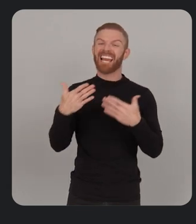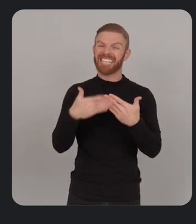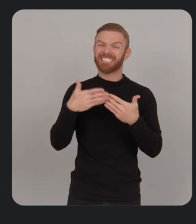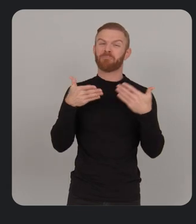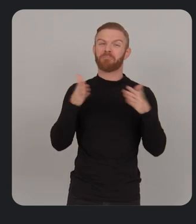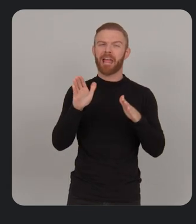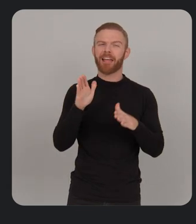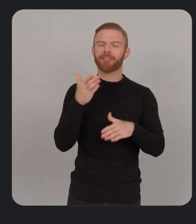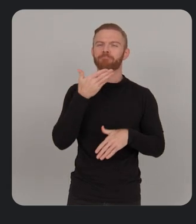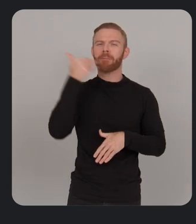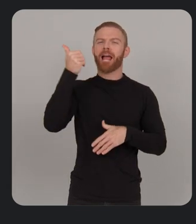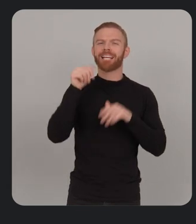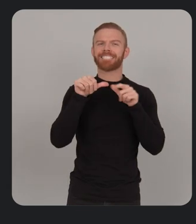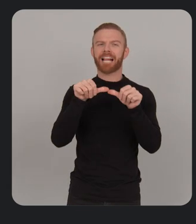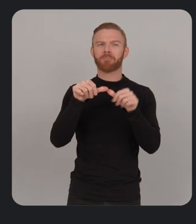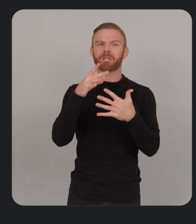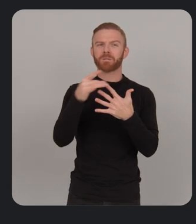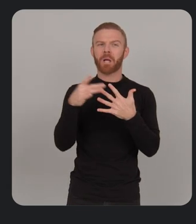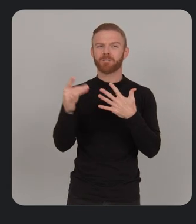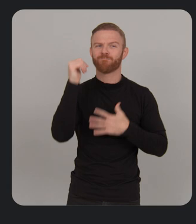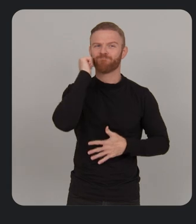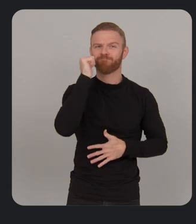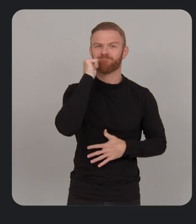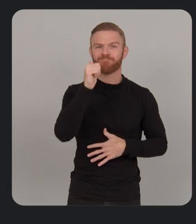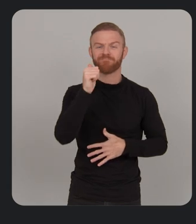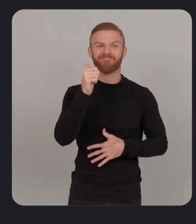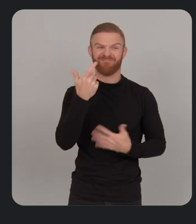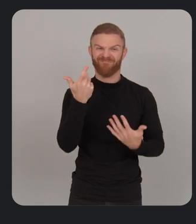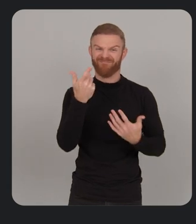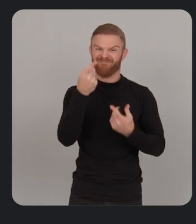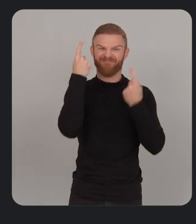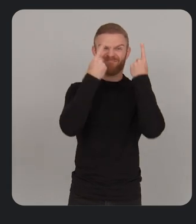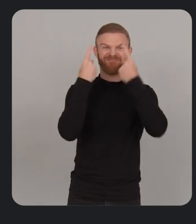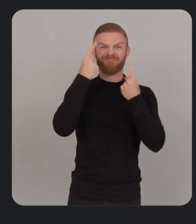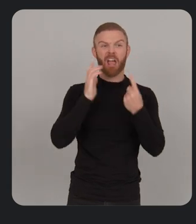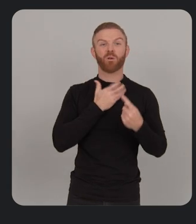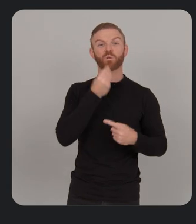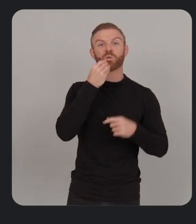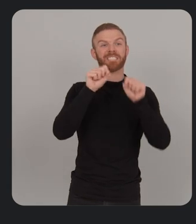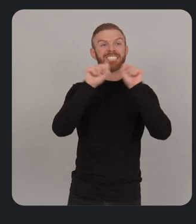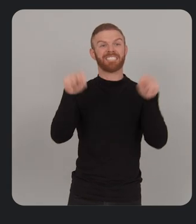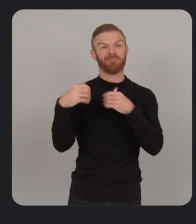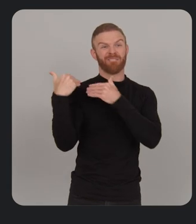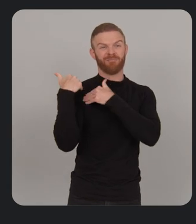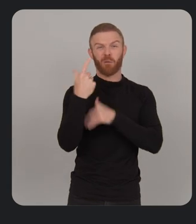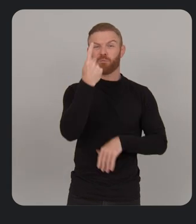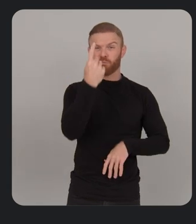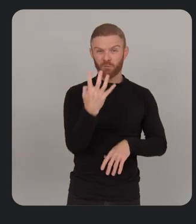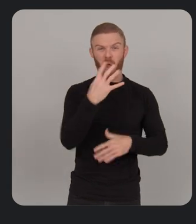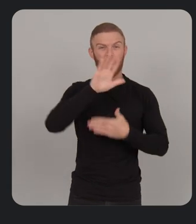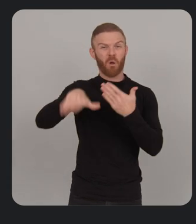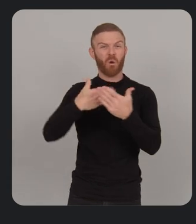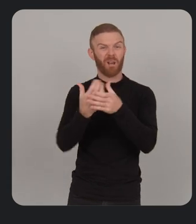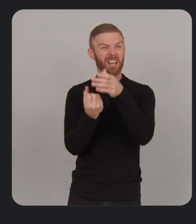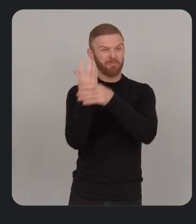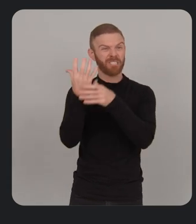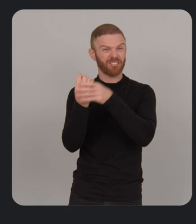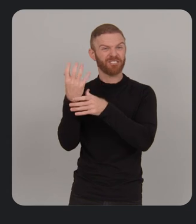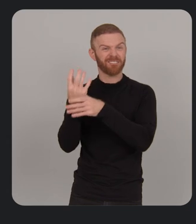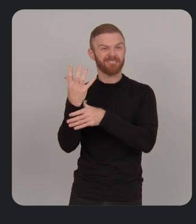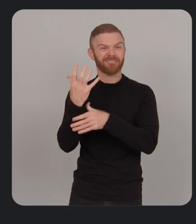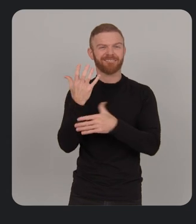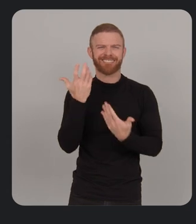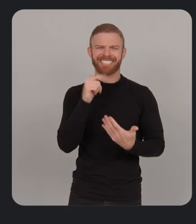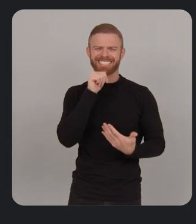easy way to make sustainable choices on a day-to-day basis especially when you consider our food system accounts for a quarter of all